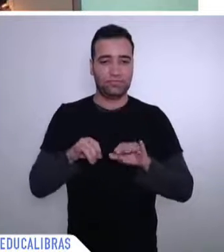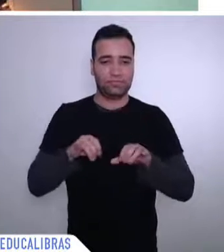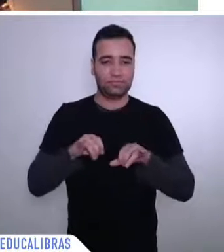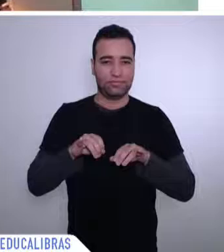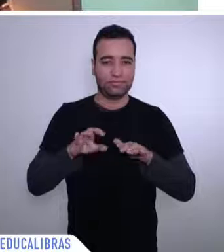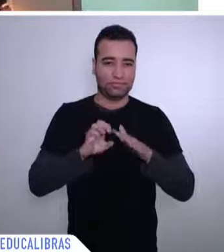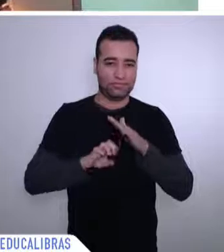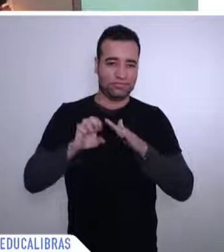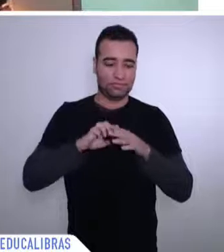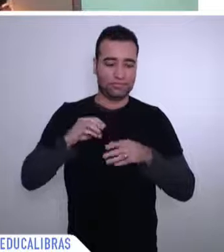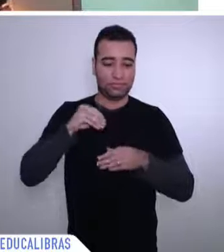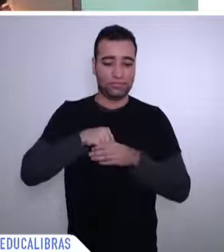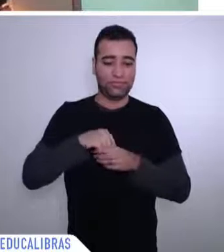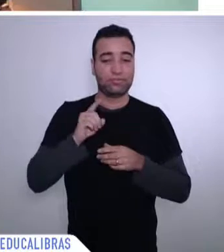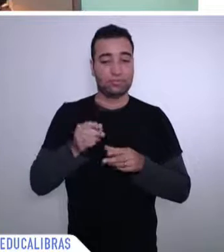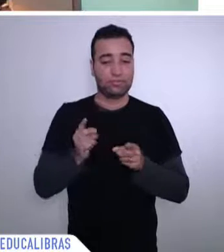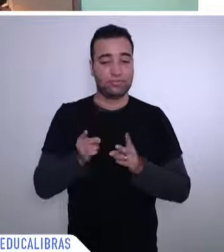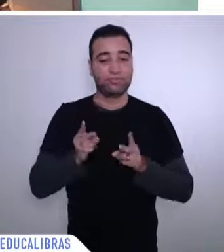industrialization,